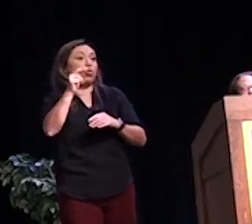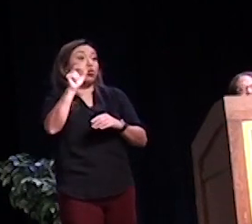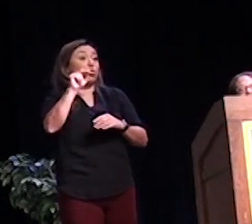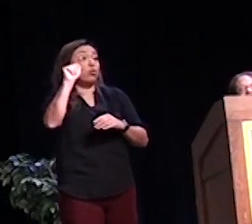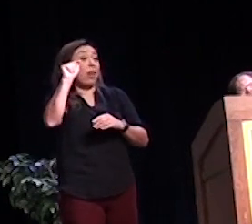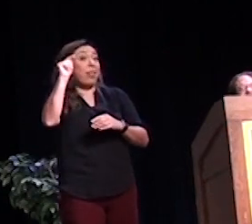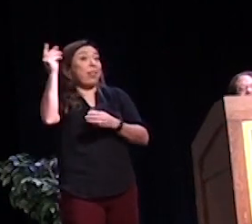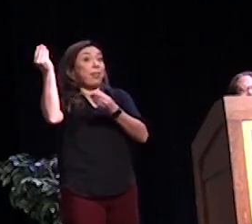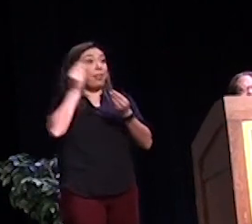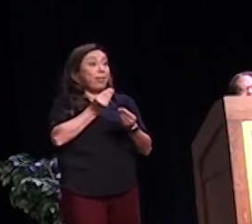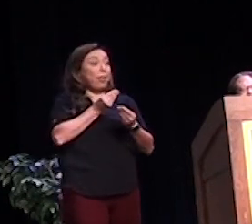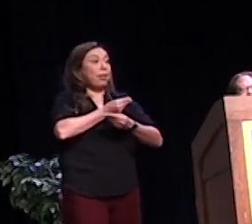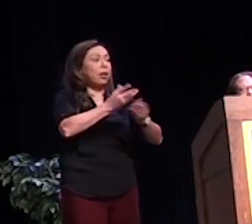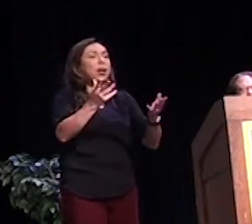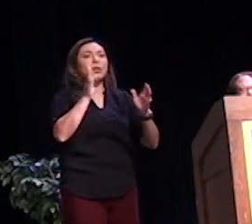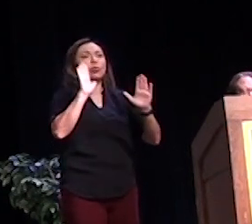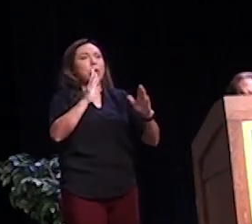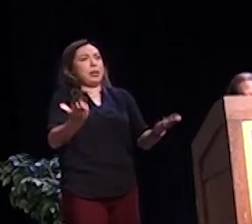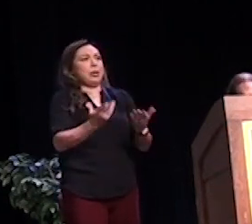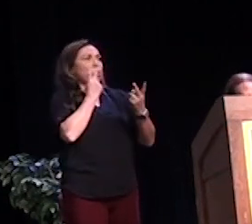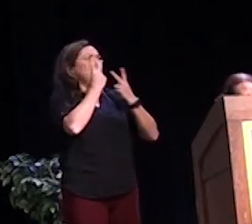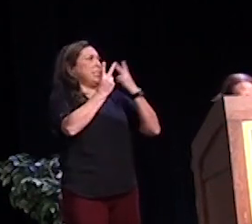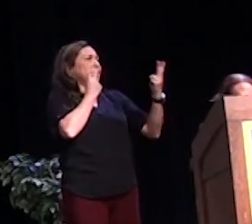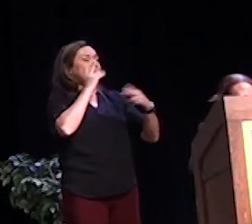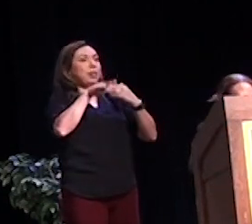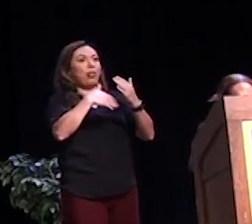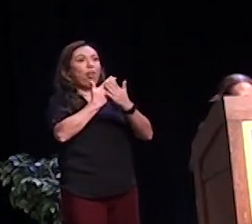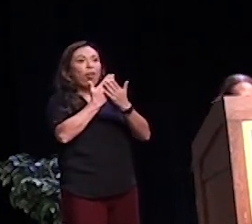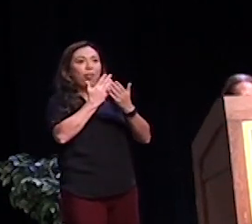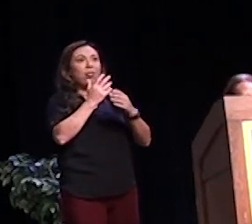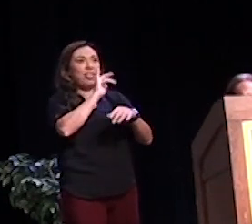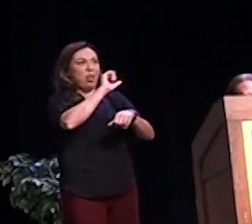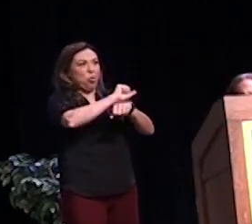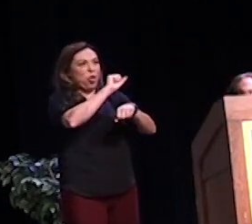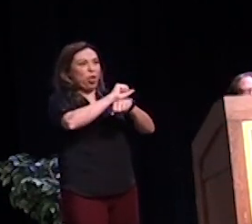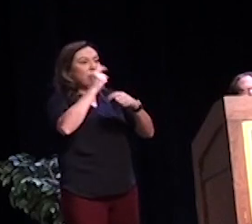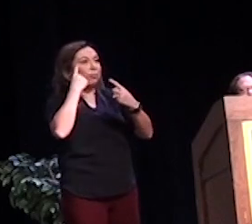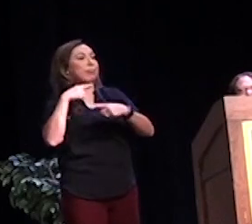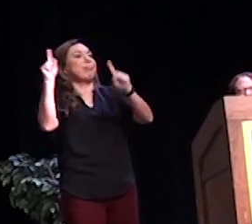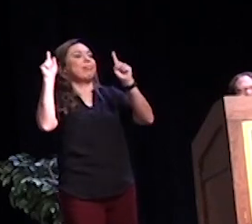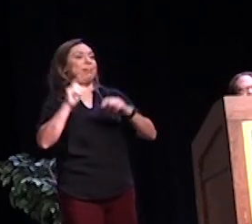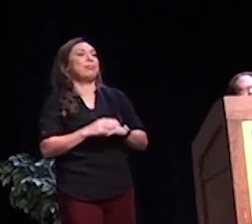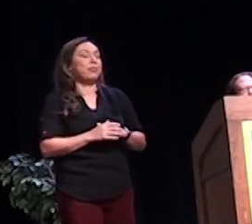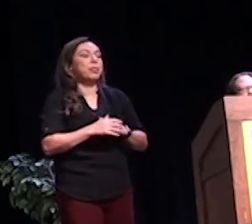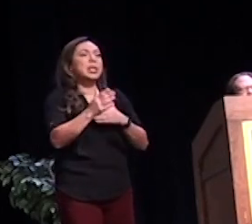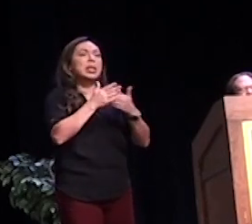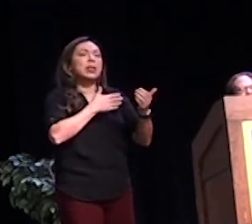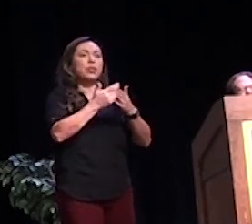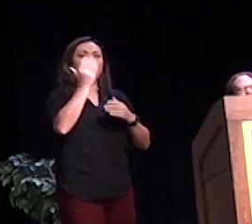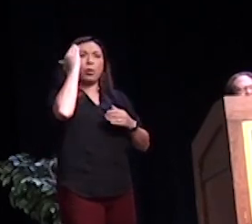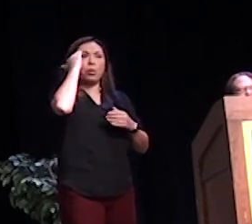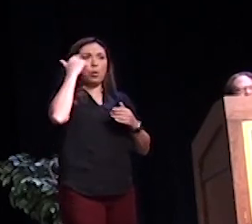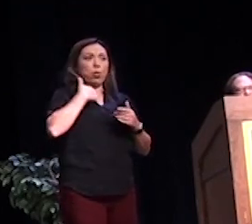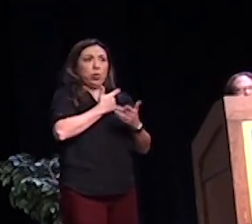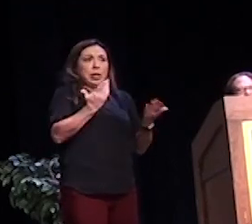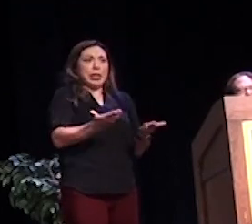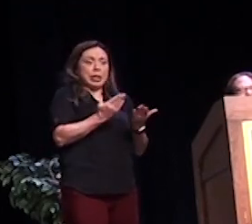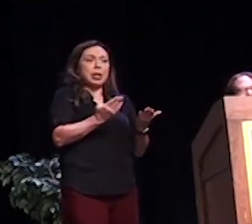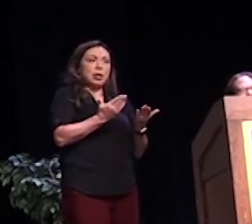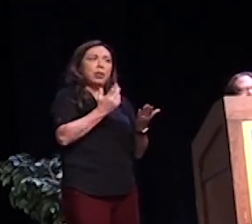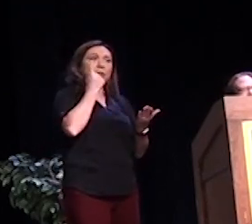it's great to be here and see the outcomes of that work. And even though I know that we are here in part to